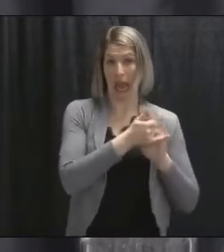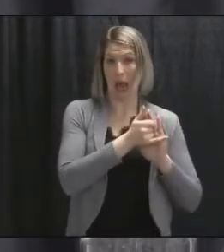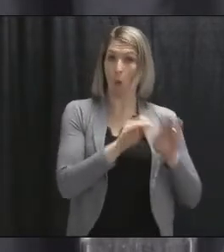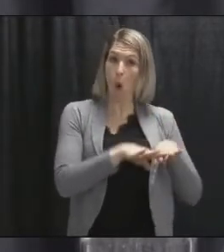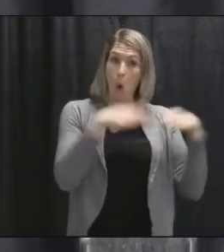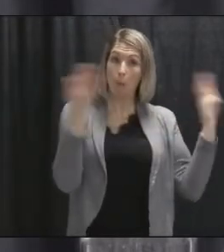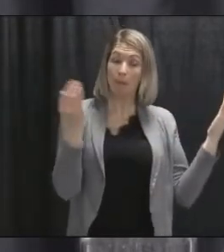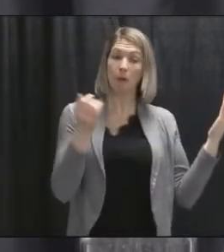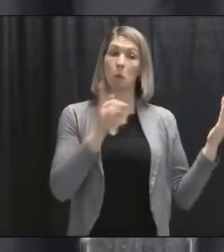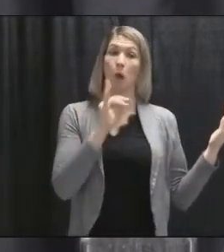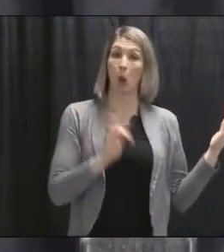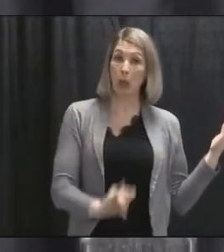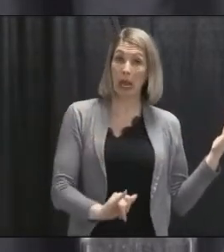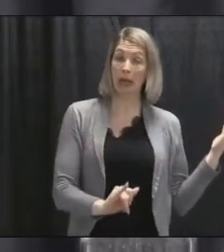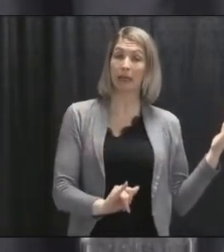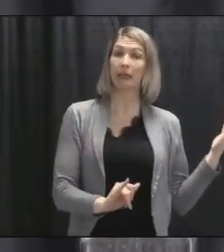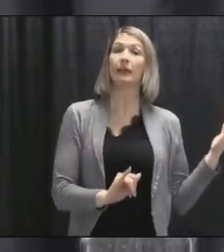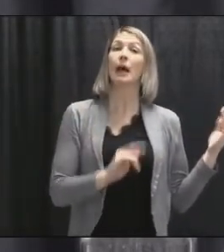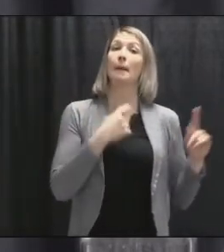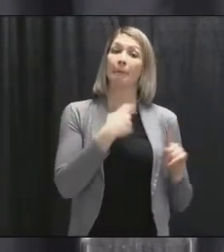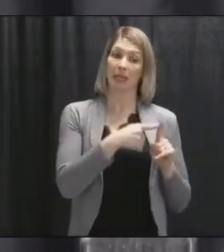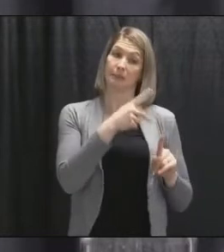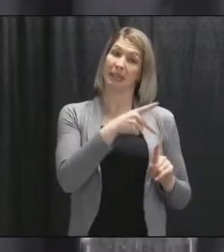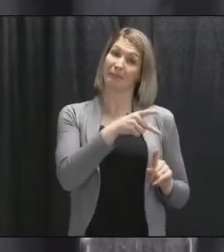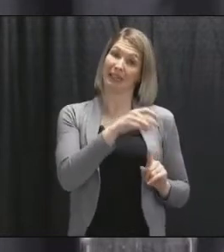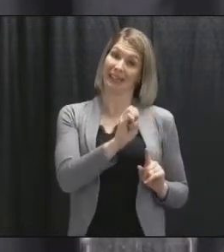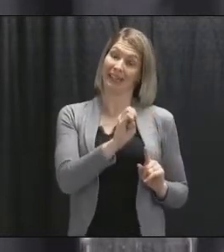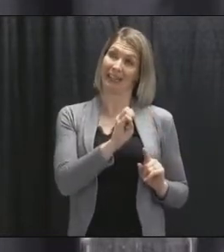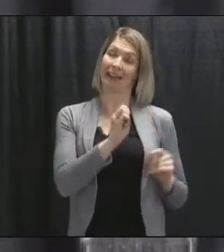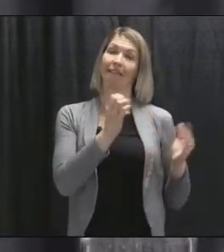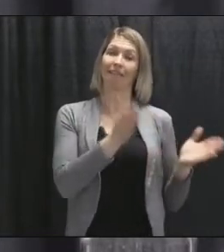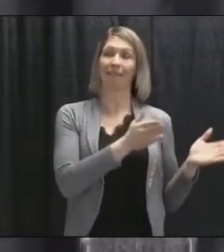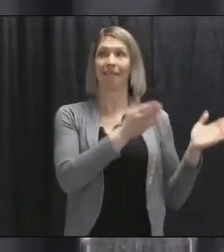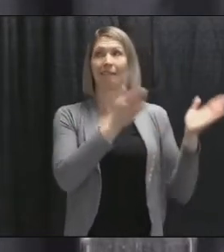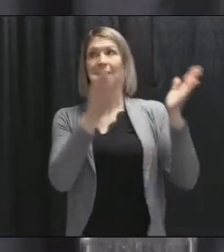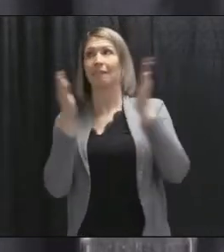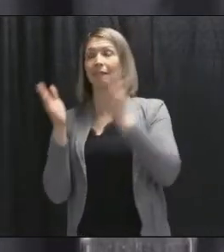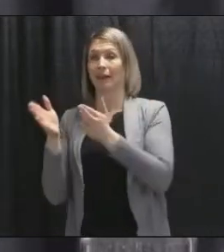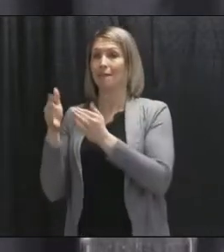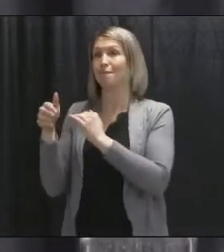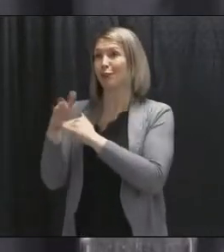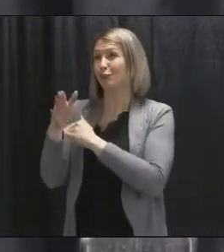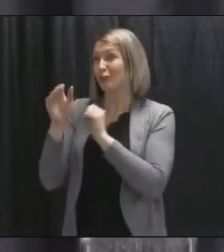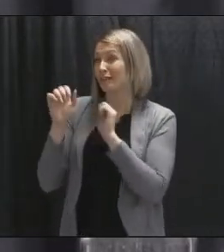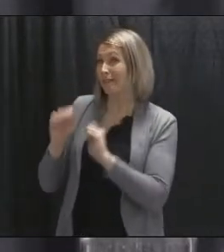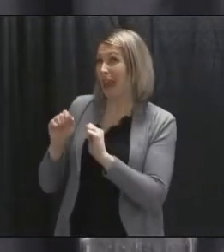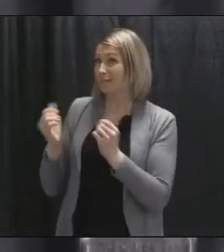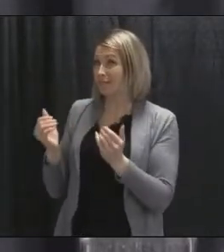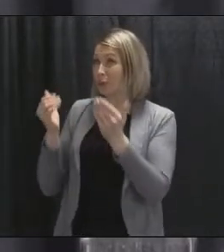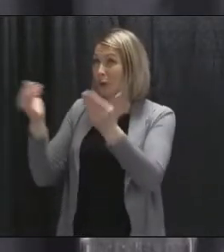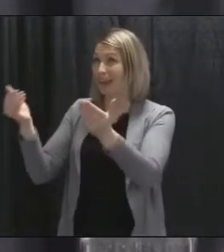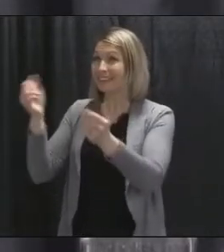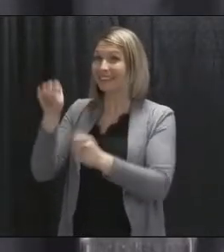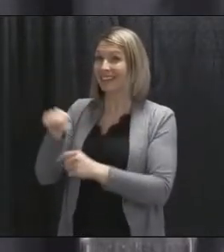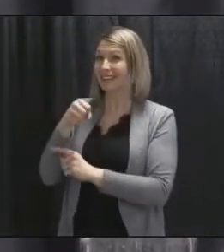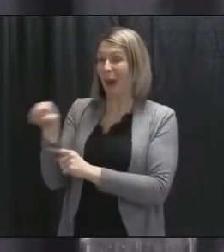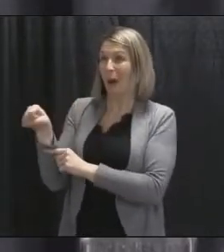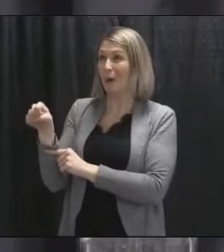physical distancing. The question then is whether or not those can realistically ever take place in the confines of